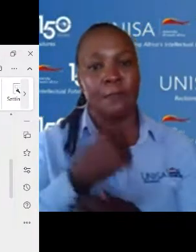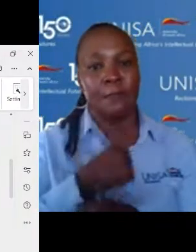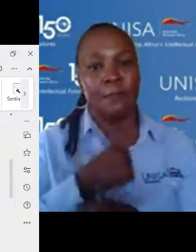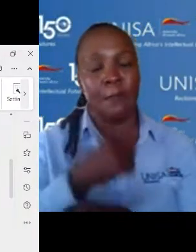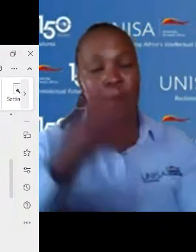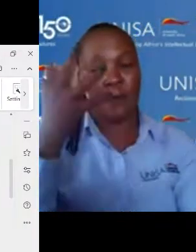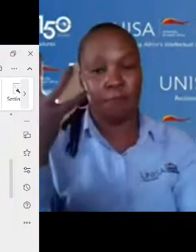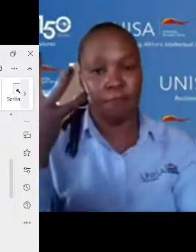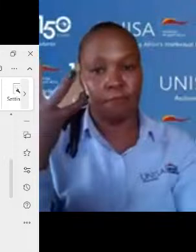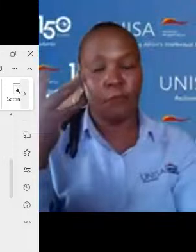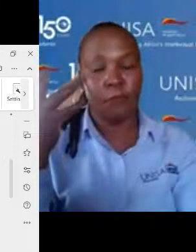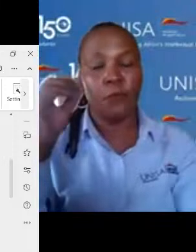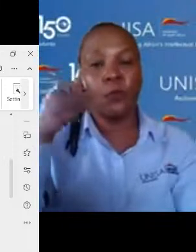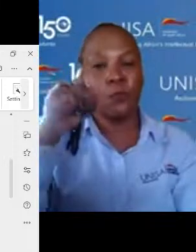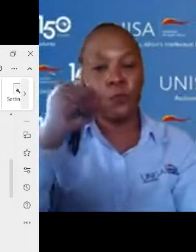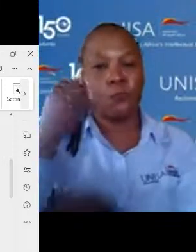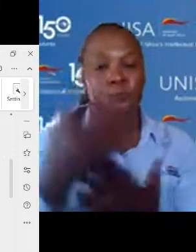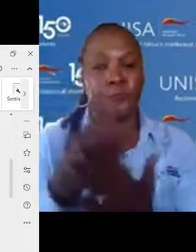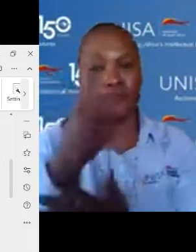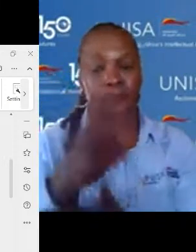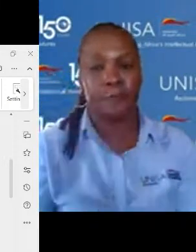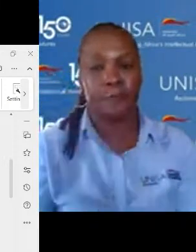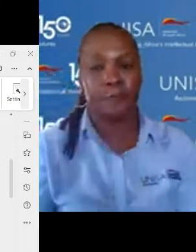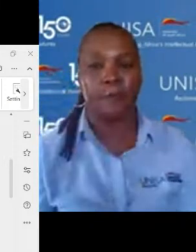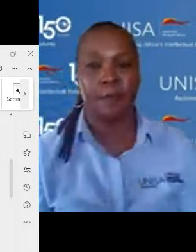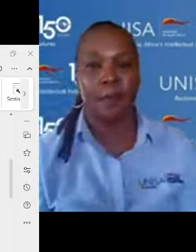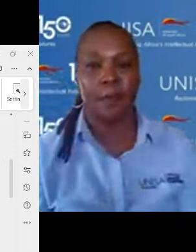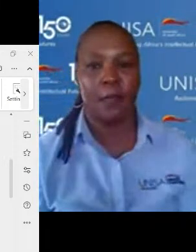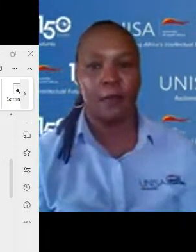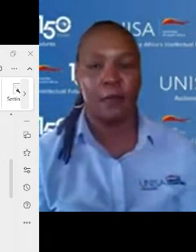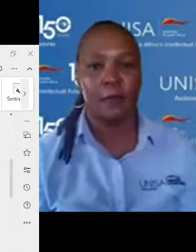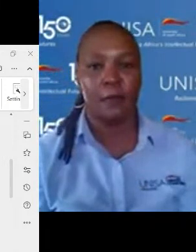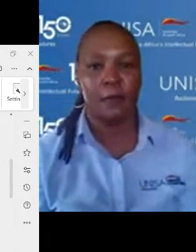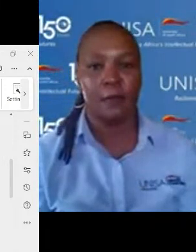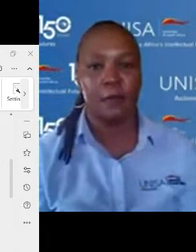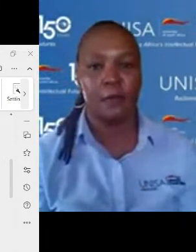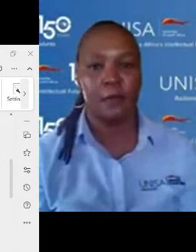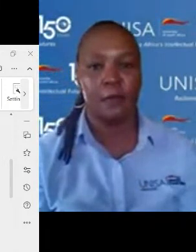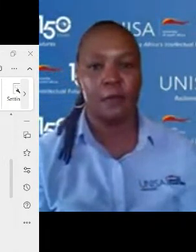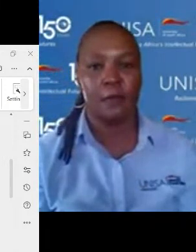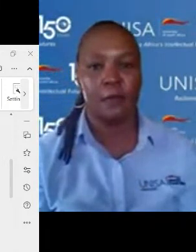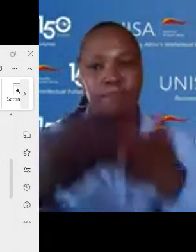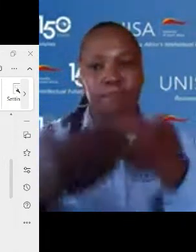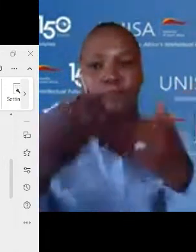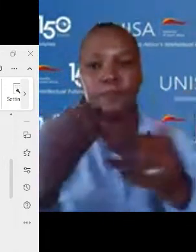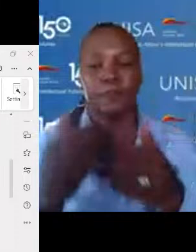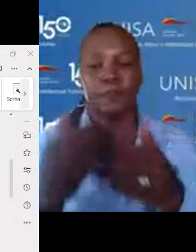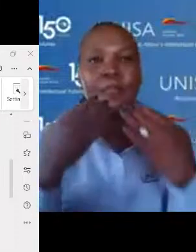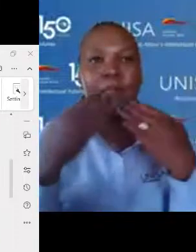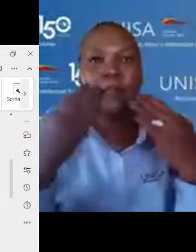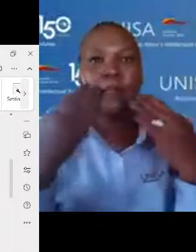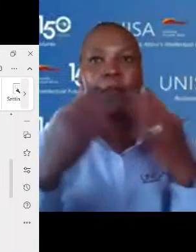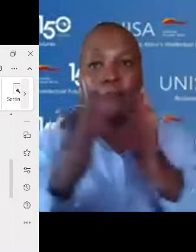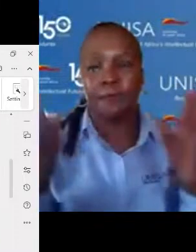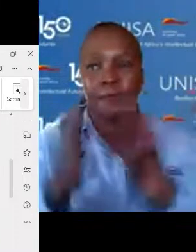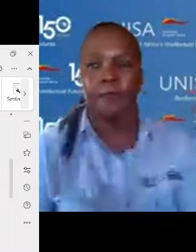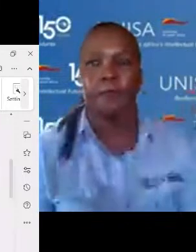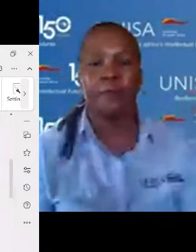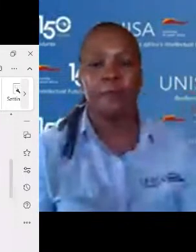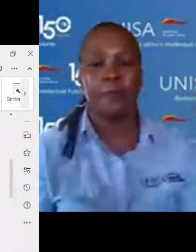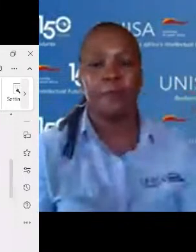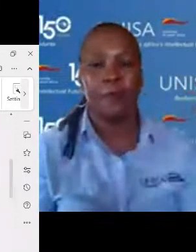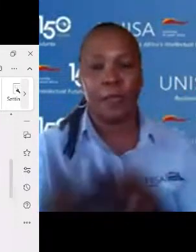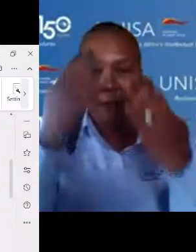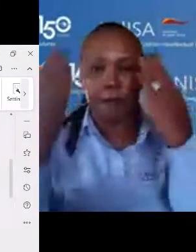Yes, it's visible. Yes, we can see it. You can continue. Okay. Thank you so much and good afternoon to